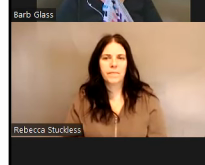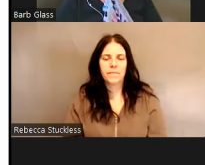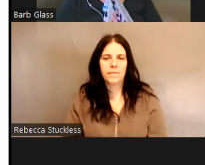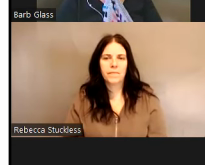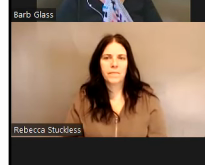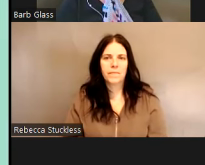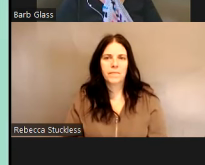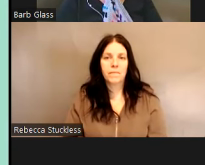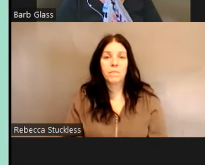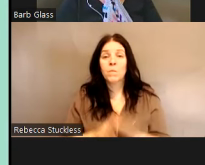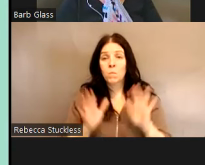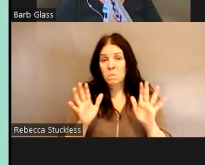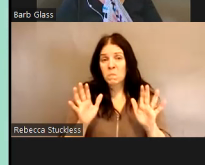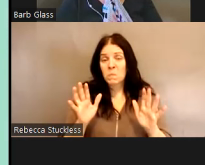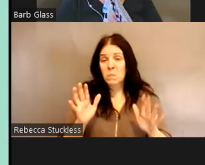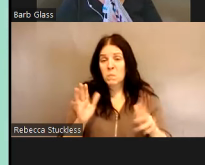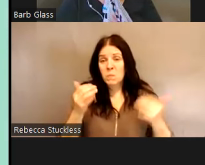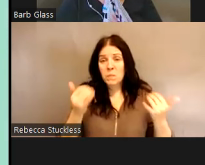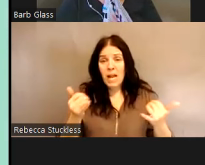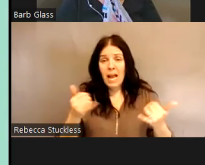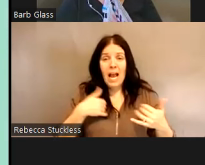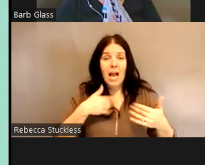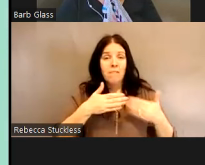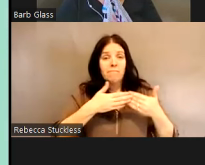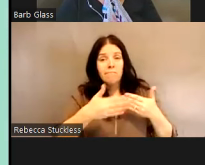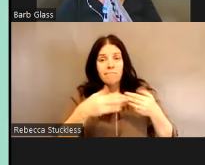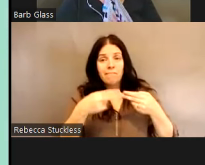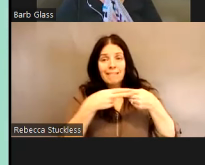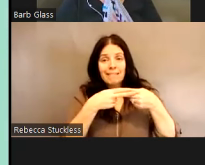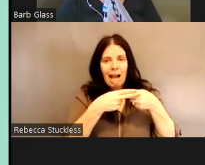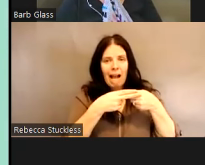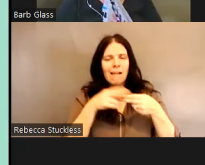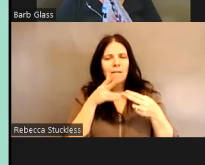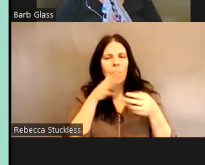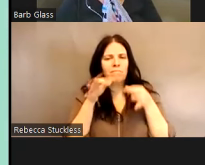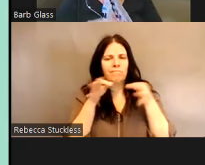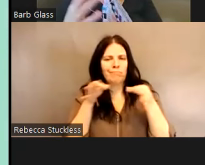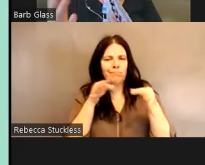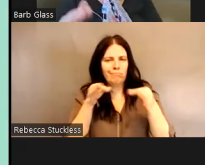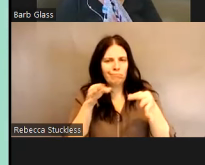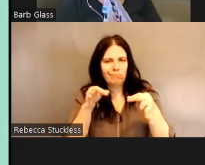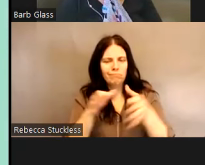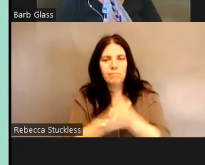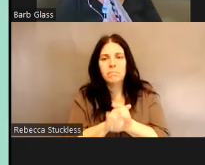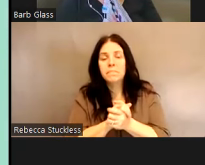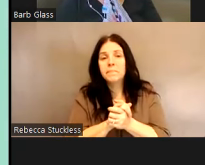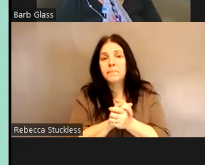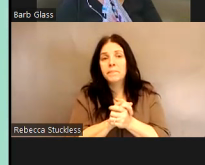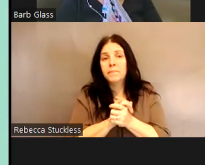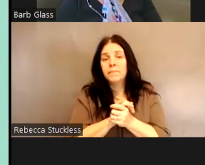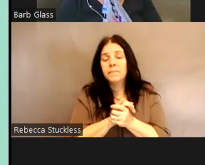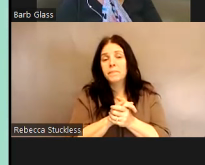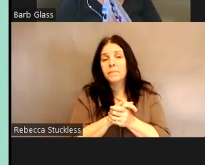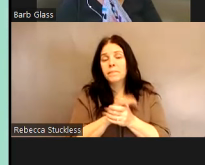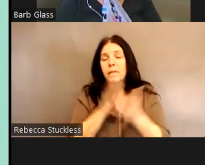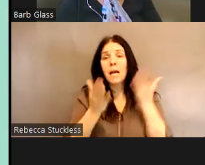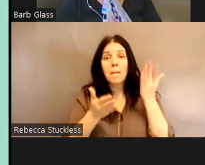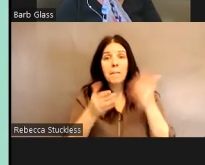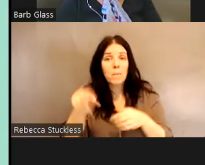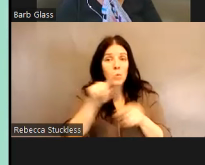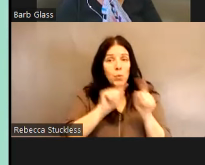So I'm just going to go through the next 6 slides fairly quickly. What I've done here, and you might remember this if you were at the Skills for Success